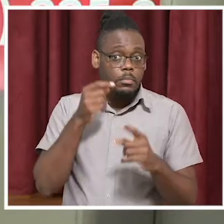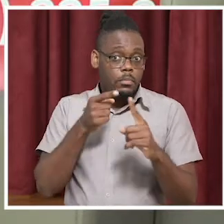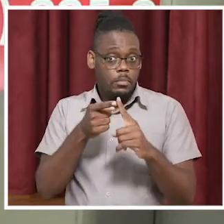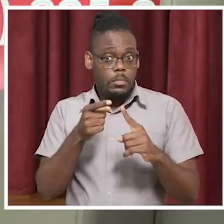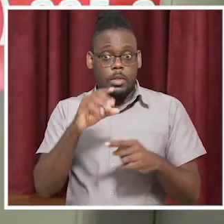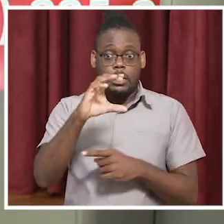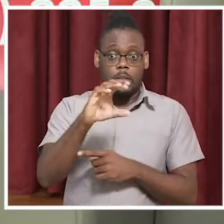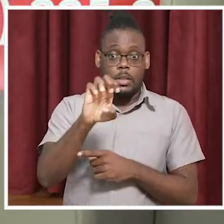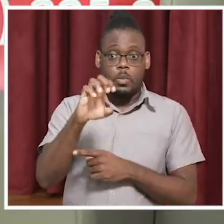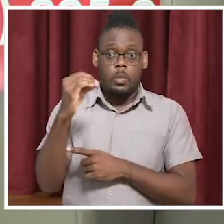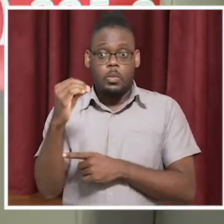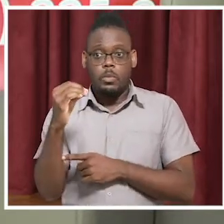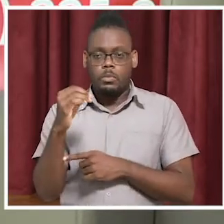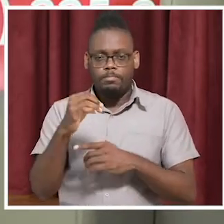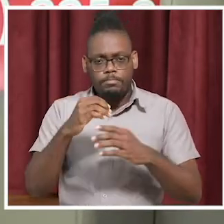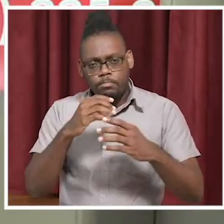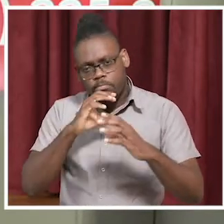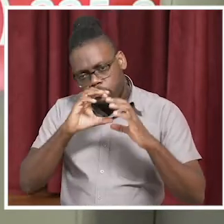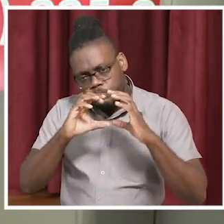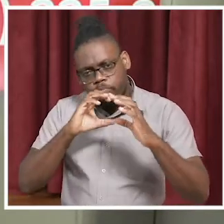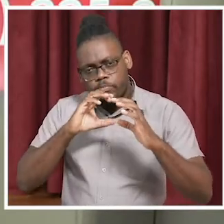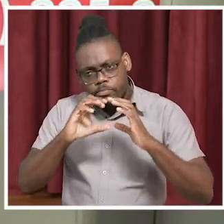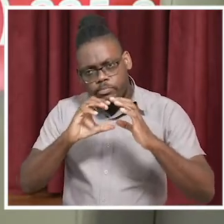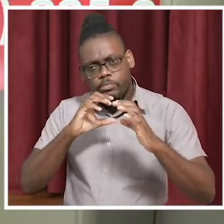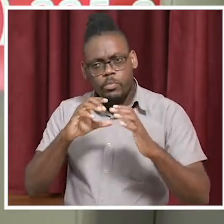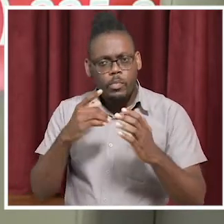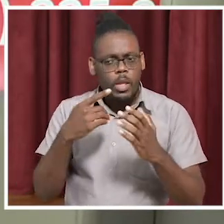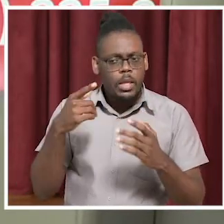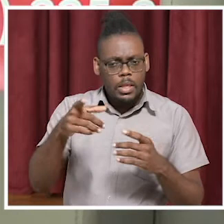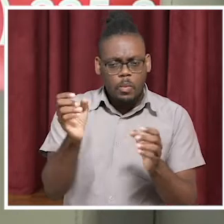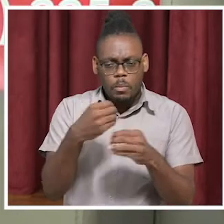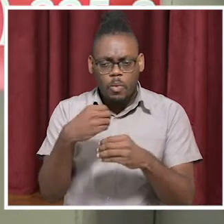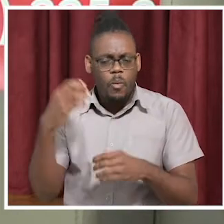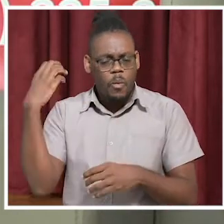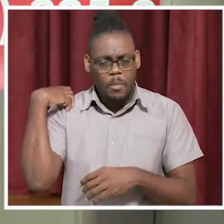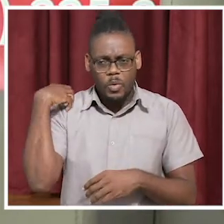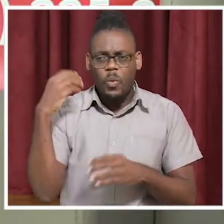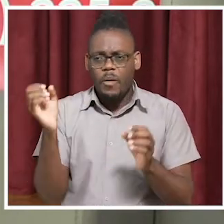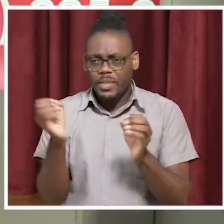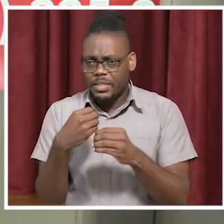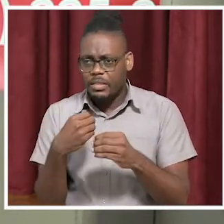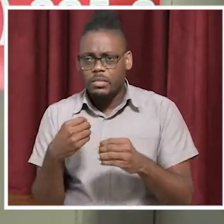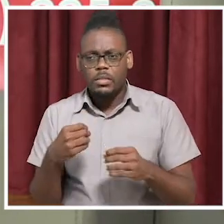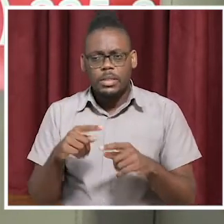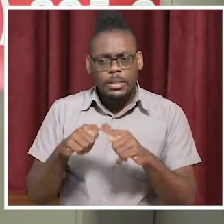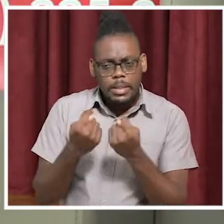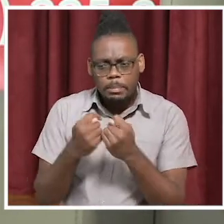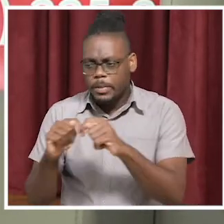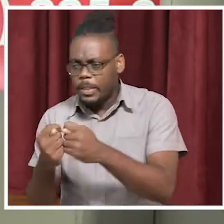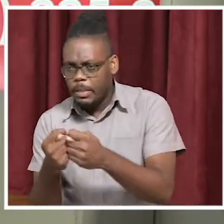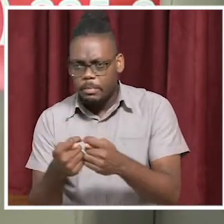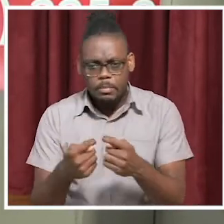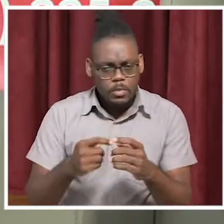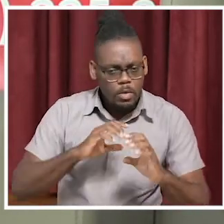in collaboration with project officers and the leadership team, so corporate communications as well. Any news story